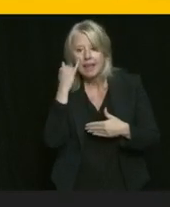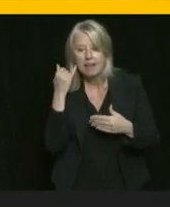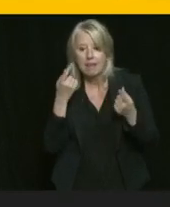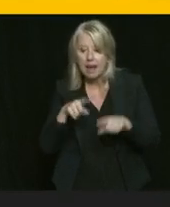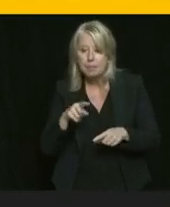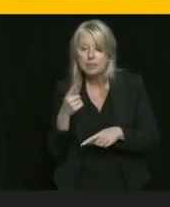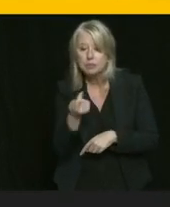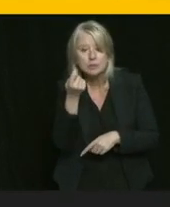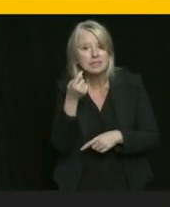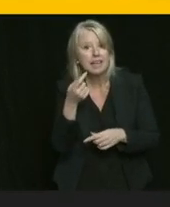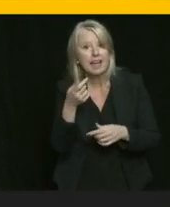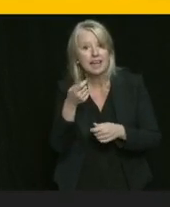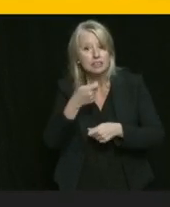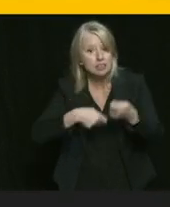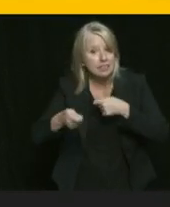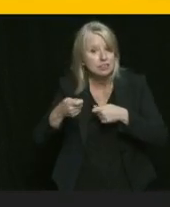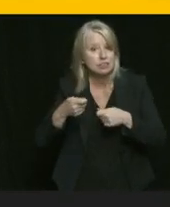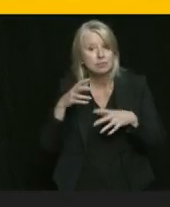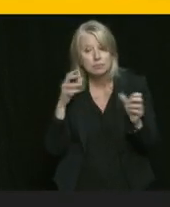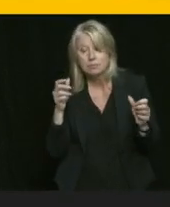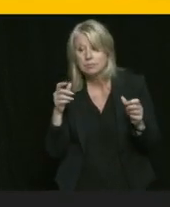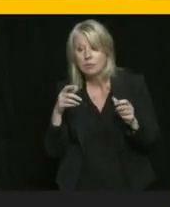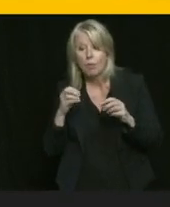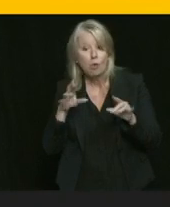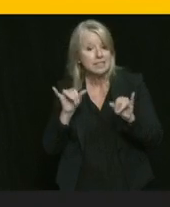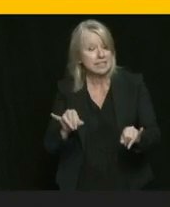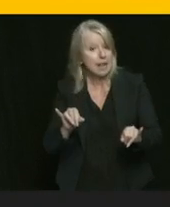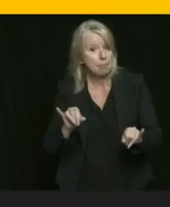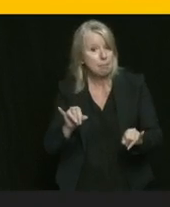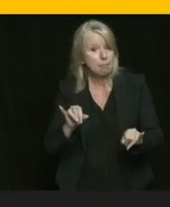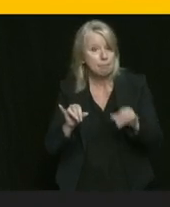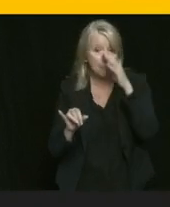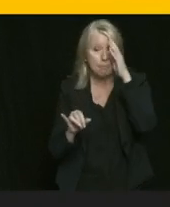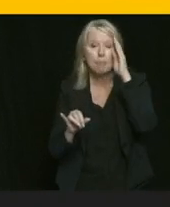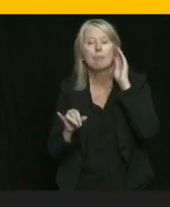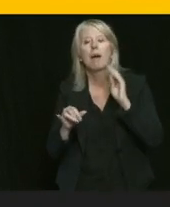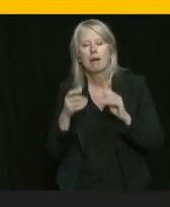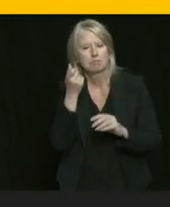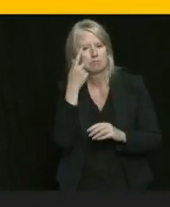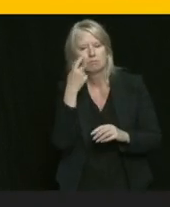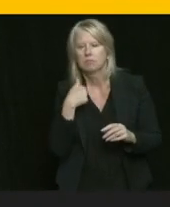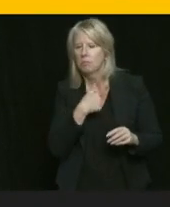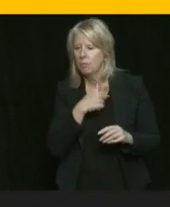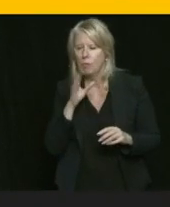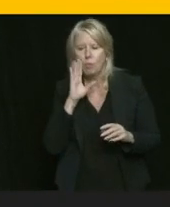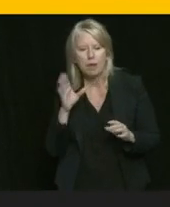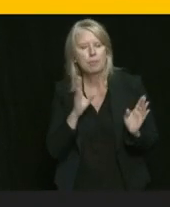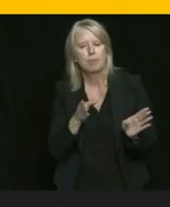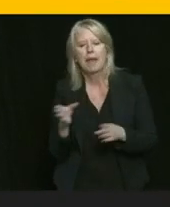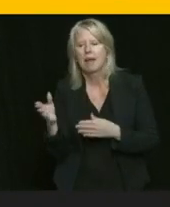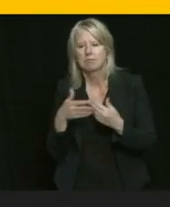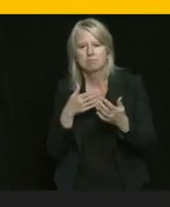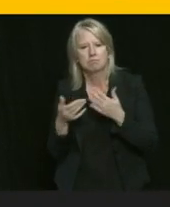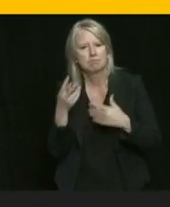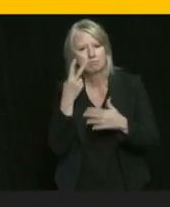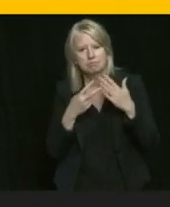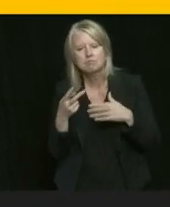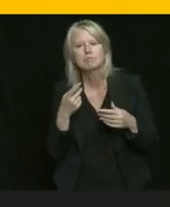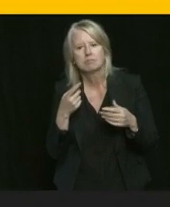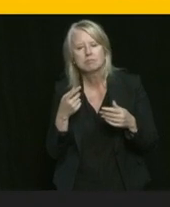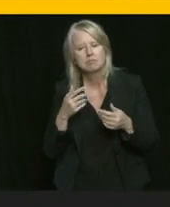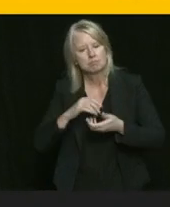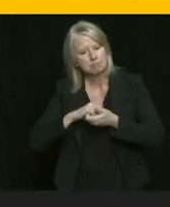Tuesday, or whether we continue with the same administration, either way, we will be prepared, no matter what the outcome, prepared to